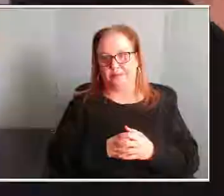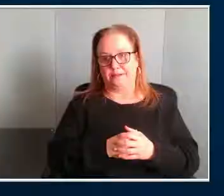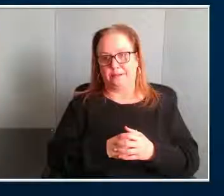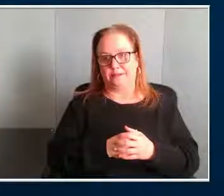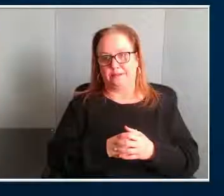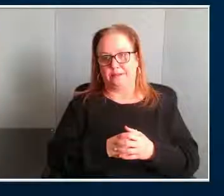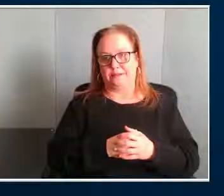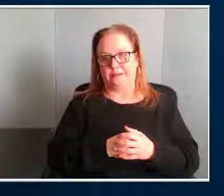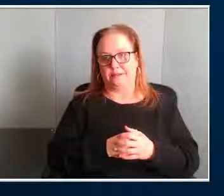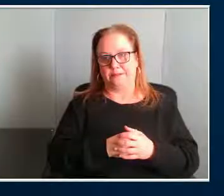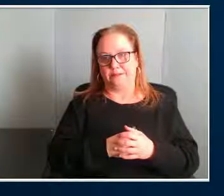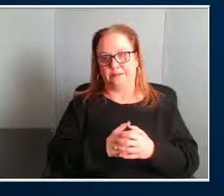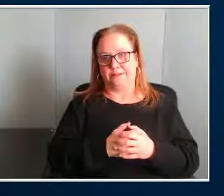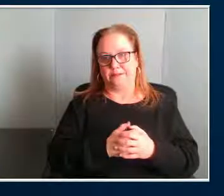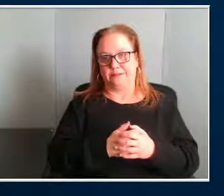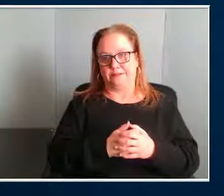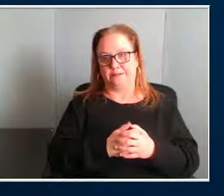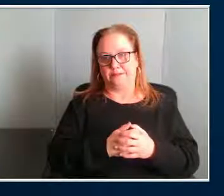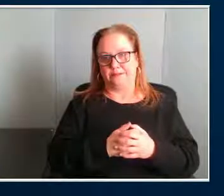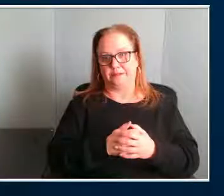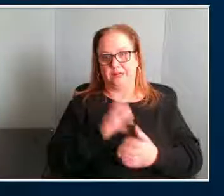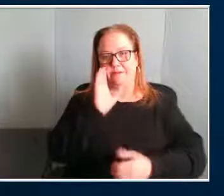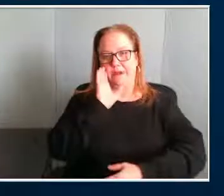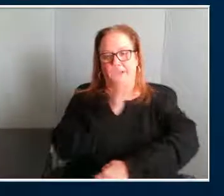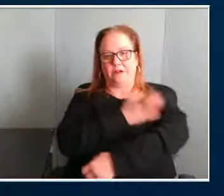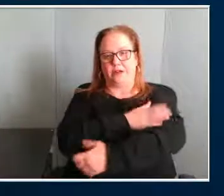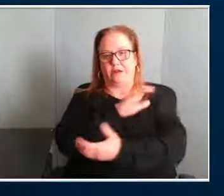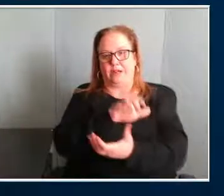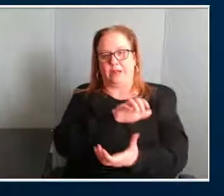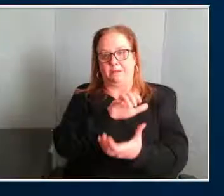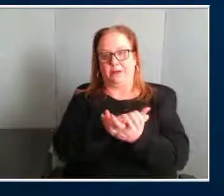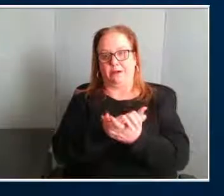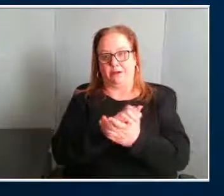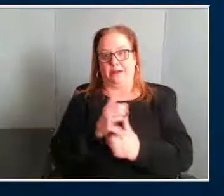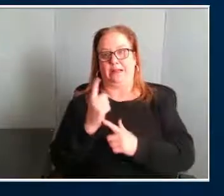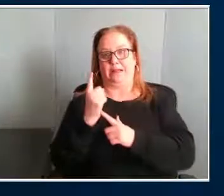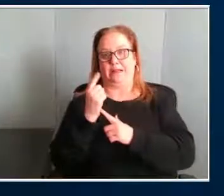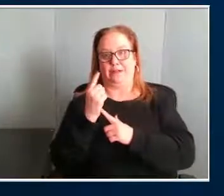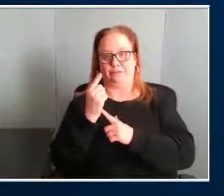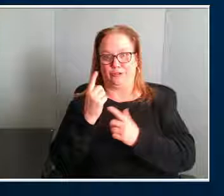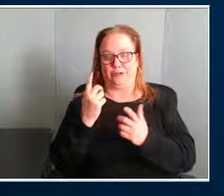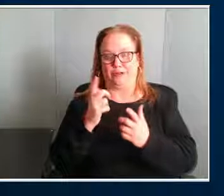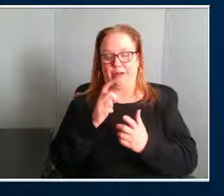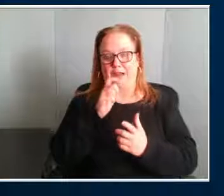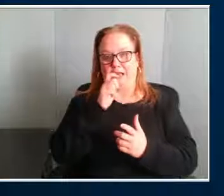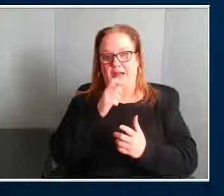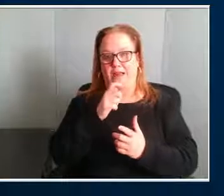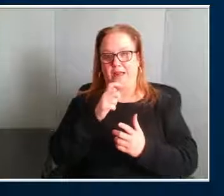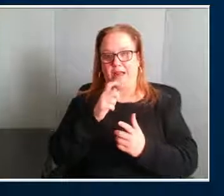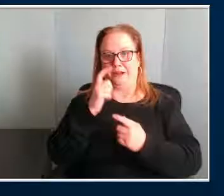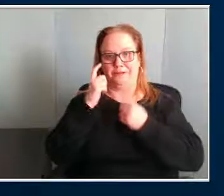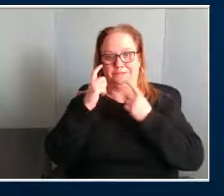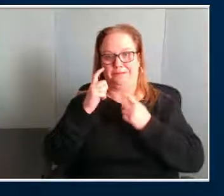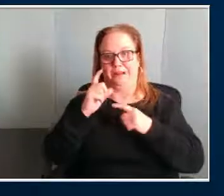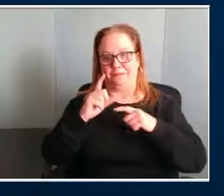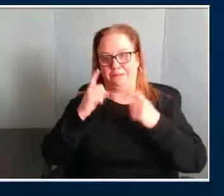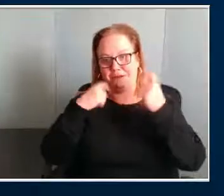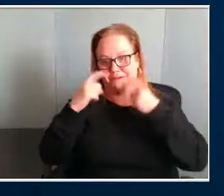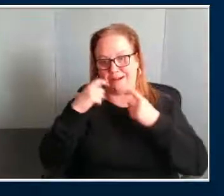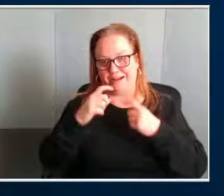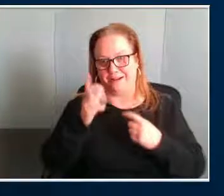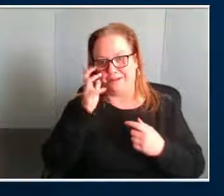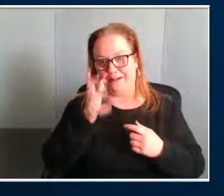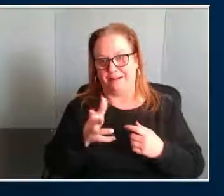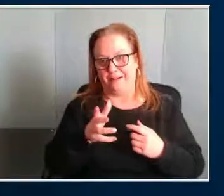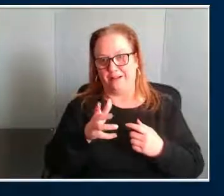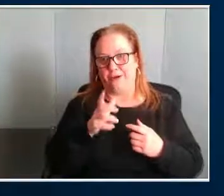So here's what I want to know. I had a daughter get married just over a year ago, and obviously I did not have a dry eye. Who